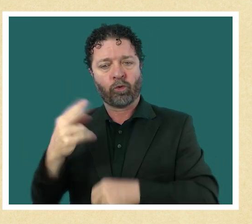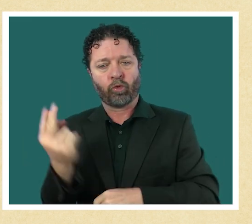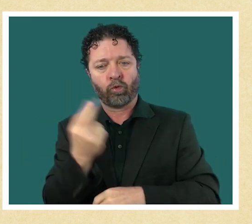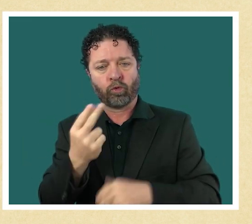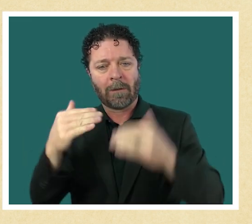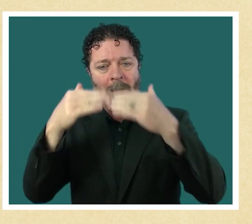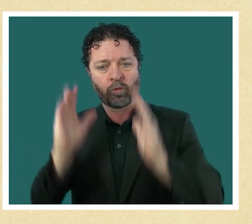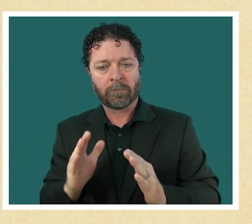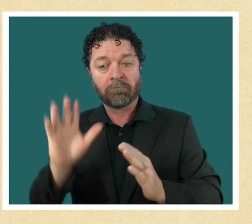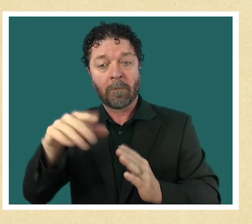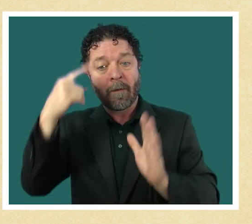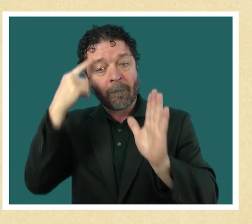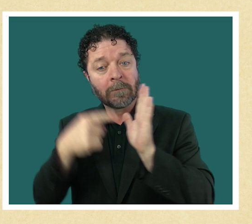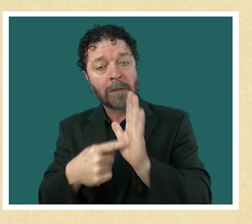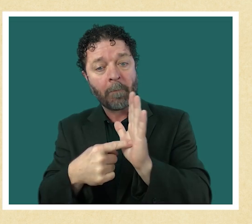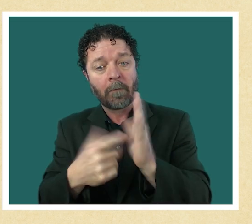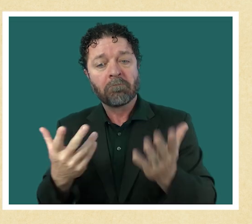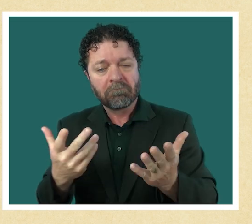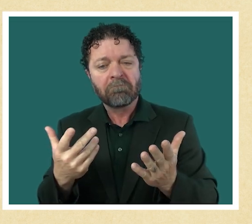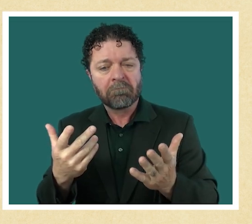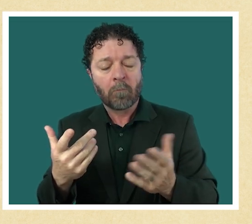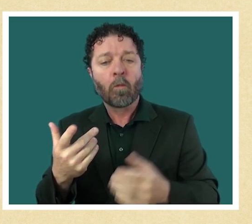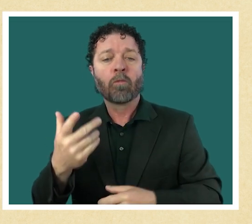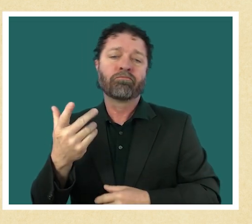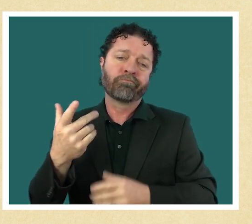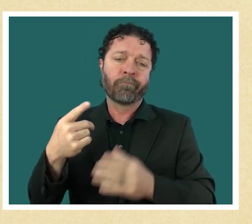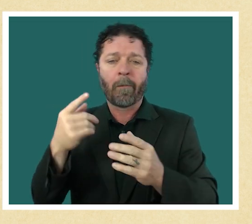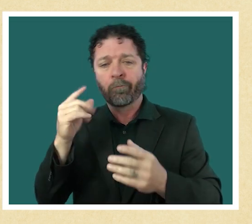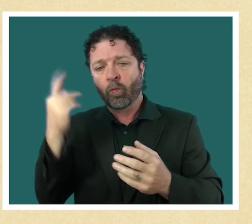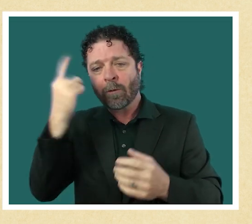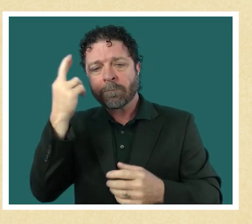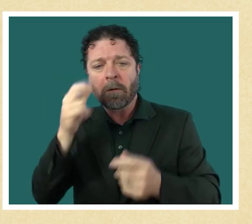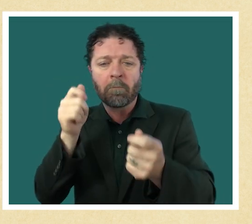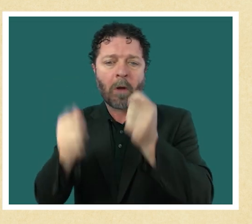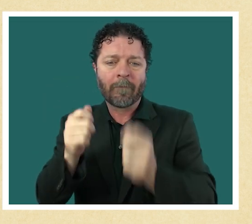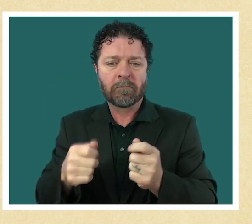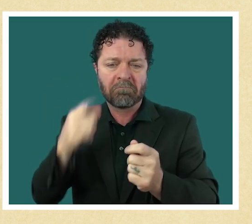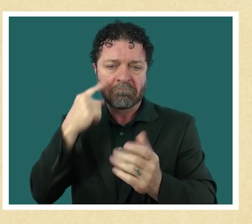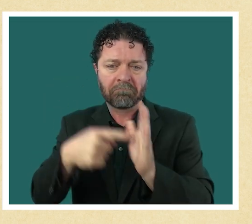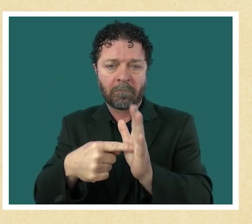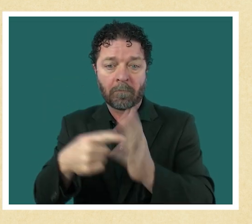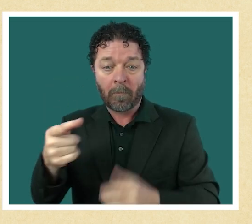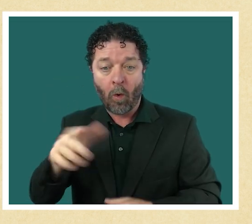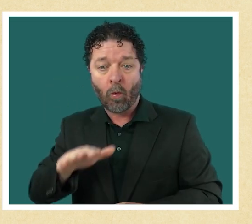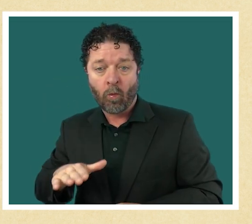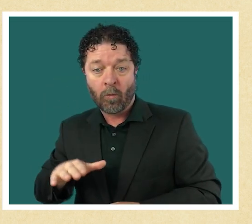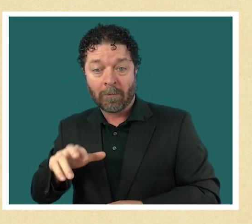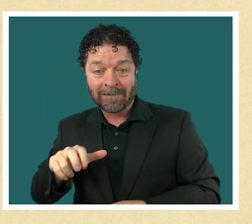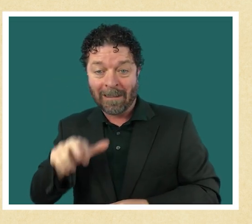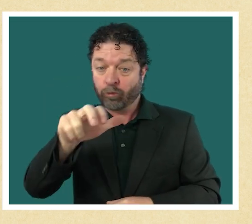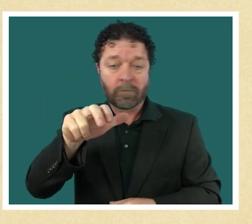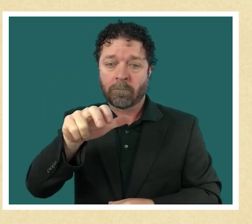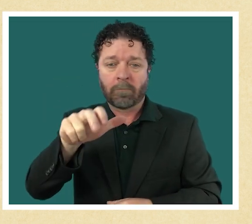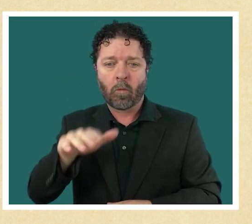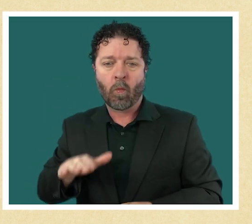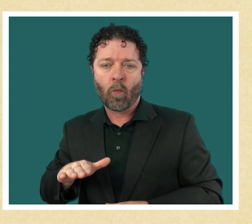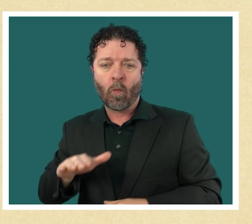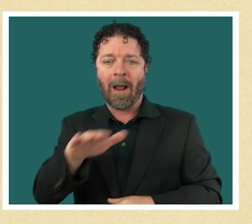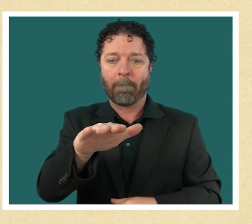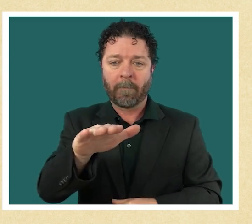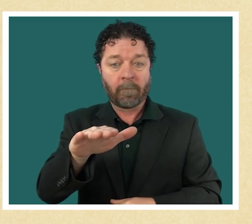Some examples of reasonable modifications in housing include installation of ramps, widening